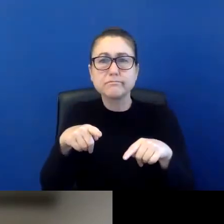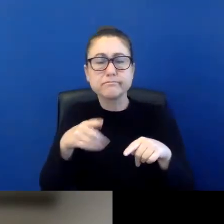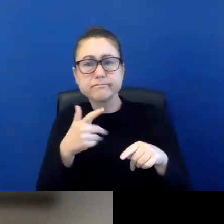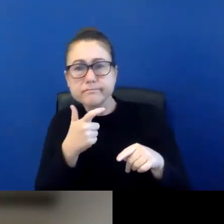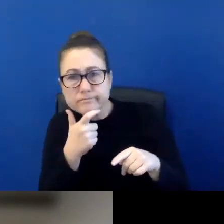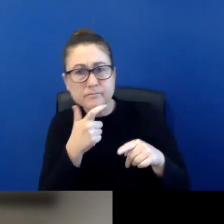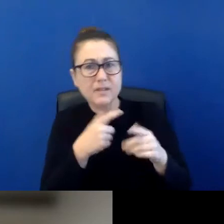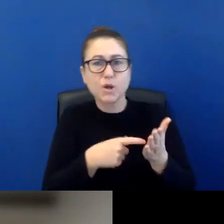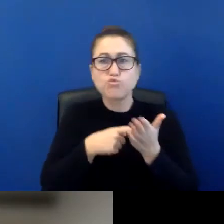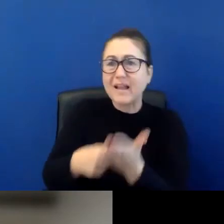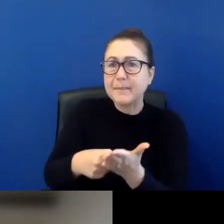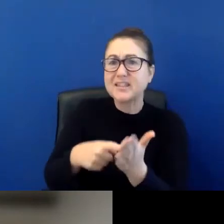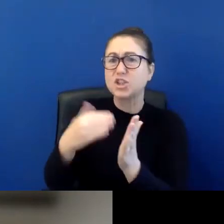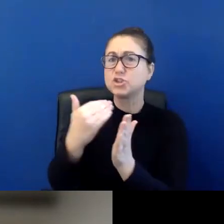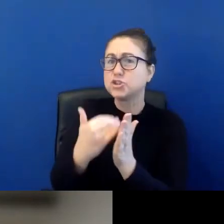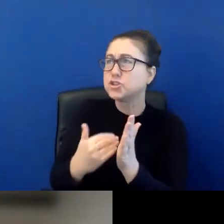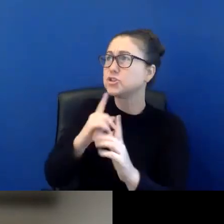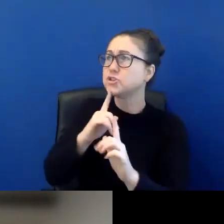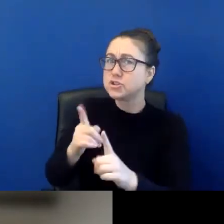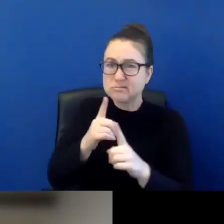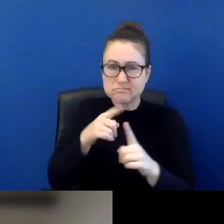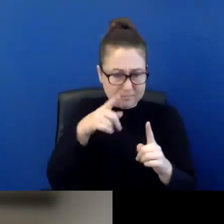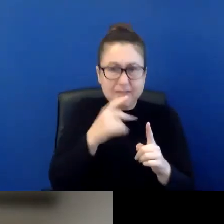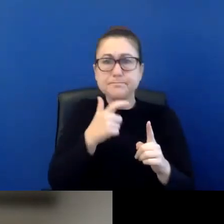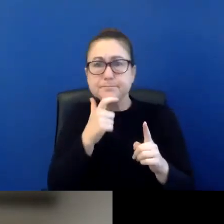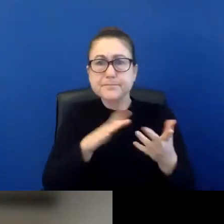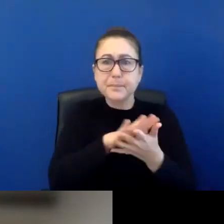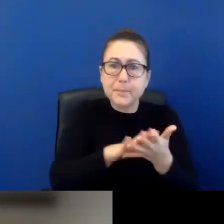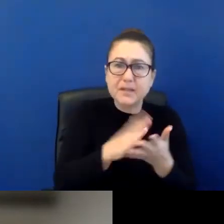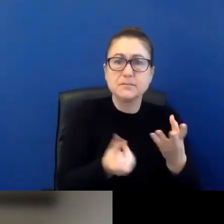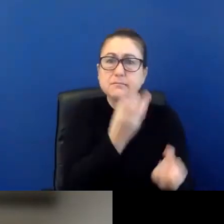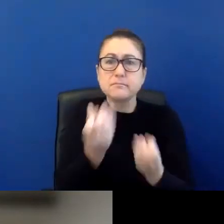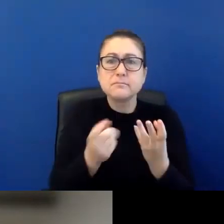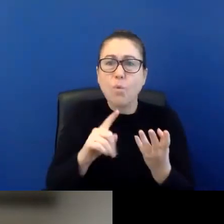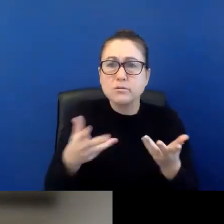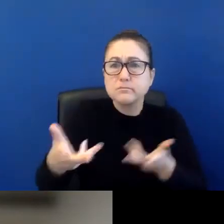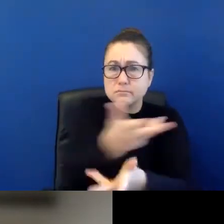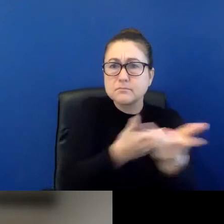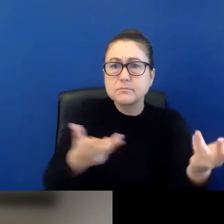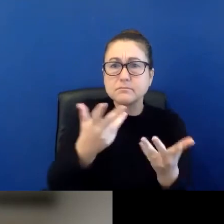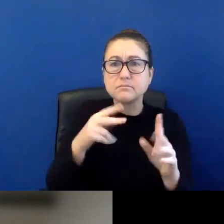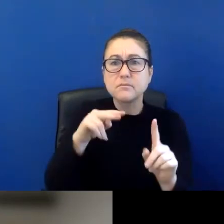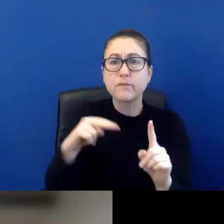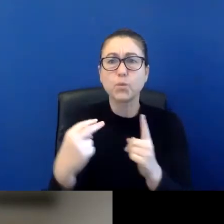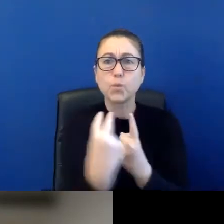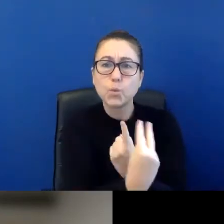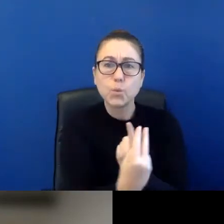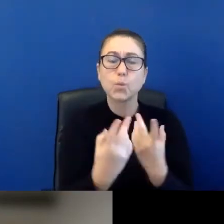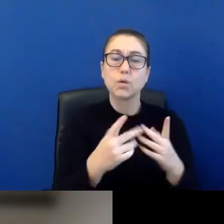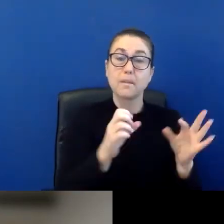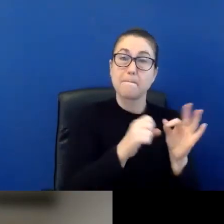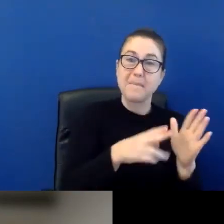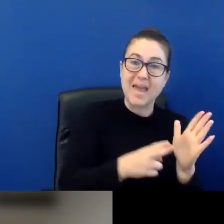by those recommendations and to get some of the views from Ben Gauntlett, as well